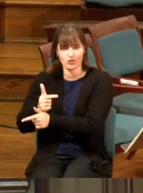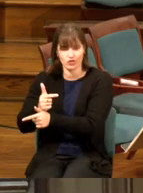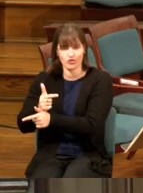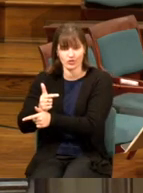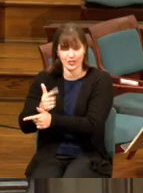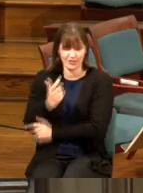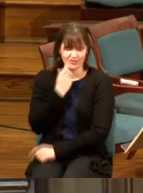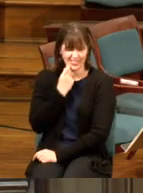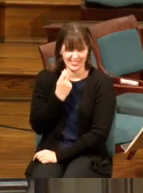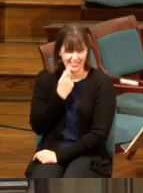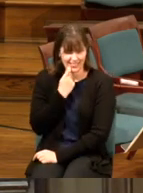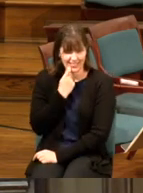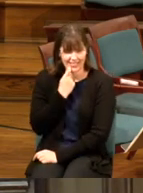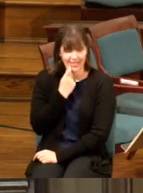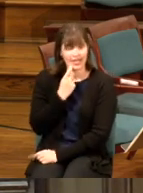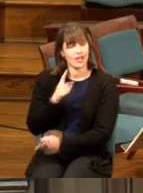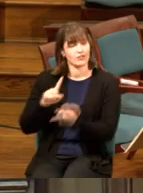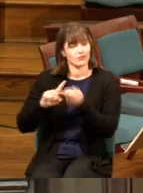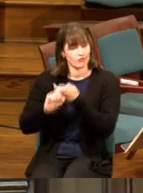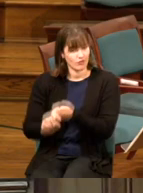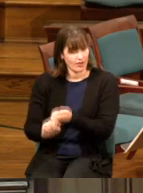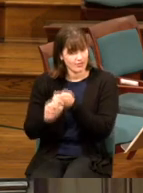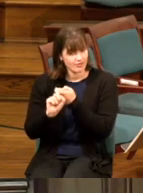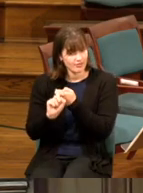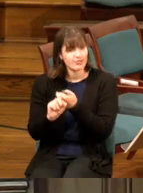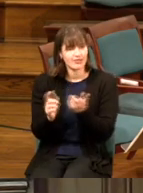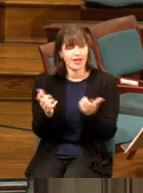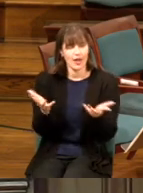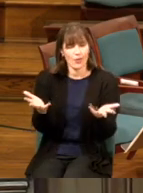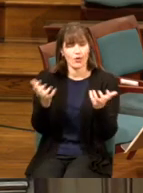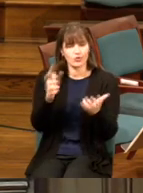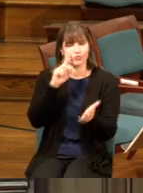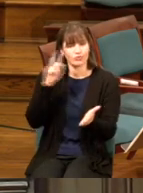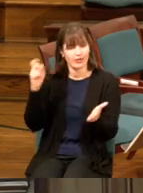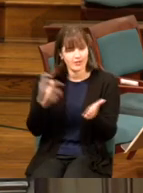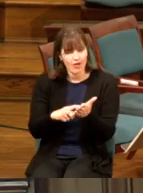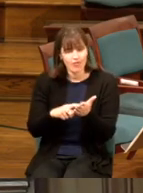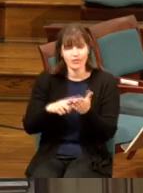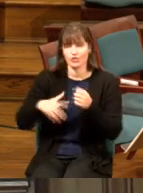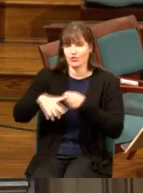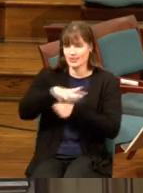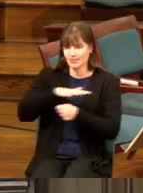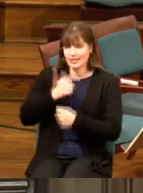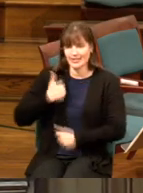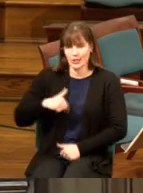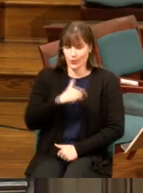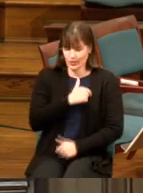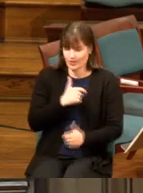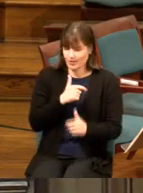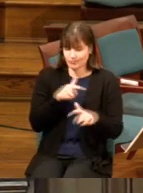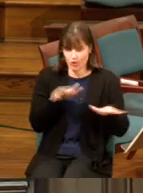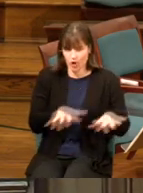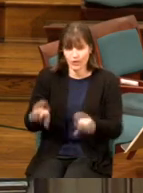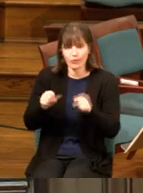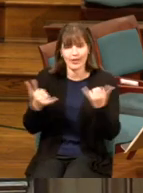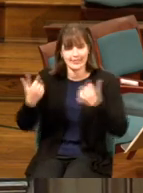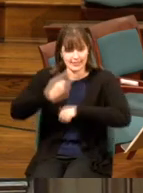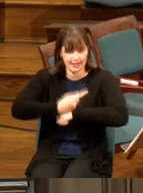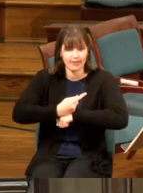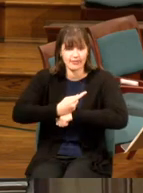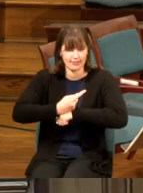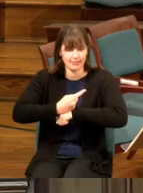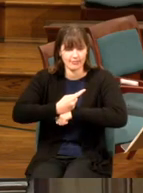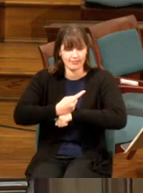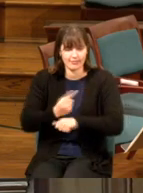Friends, I want to acknowledge the space that we occupy today. I